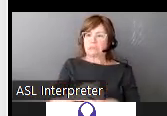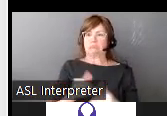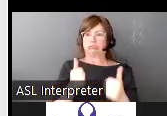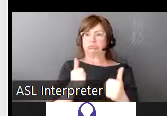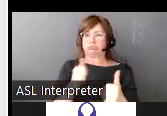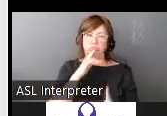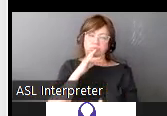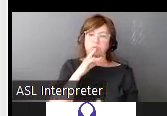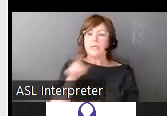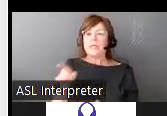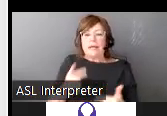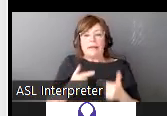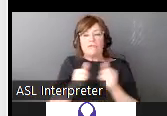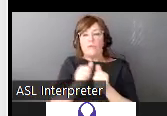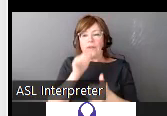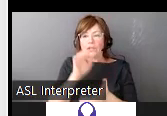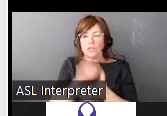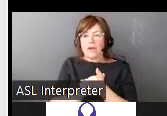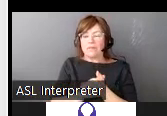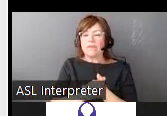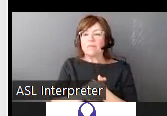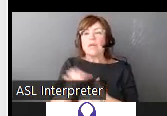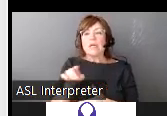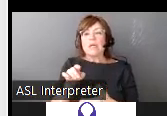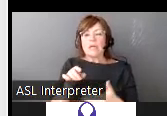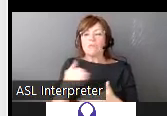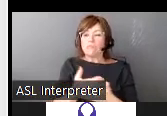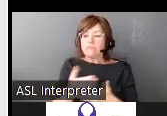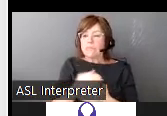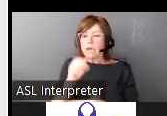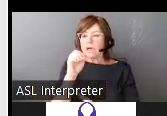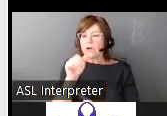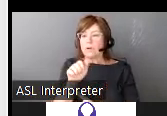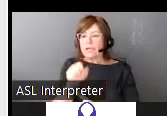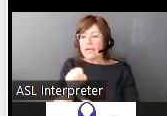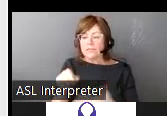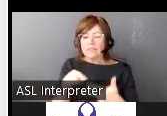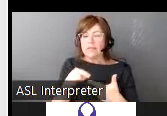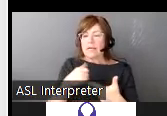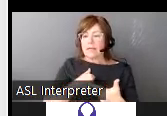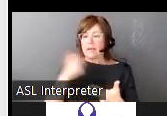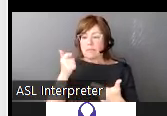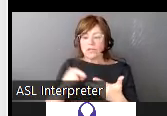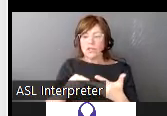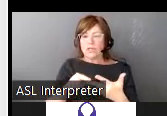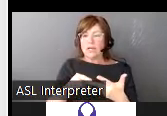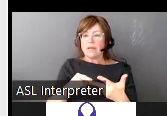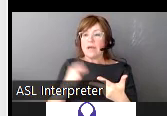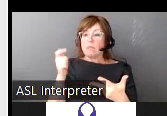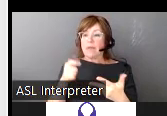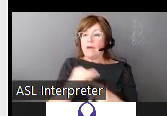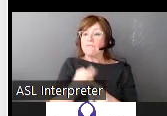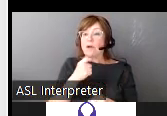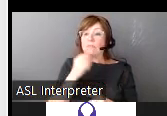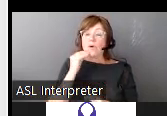time, he was living with his spouse. He reported OAS, Canadian pension, pension from his home country, personal investments, and